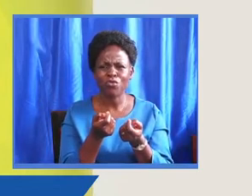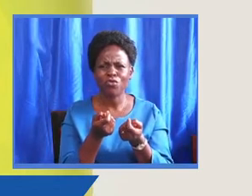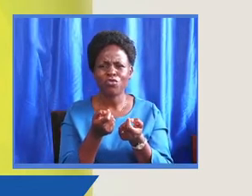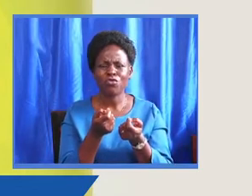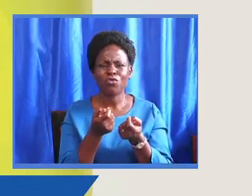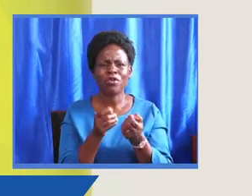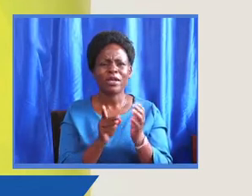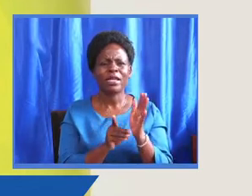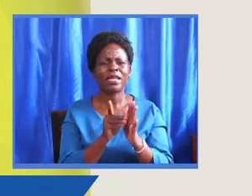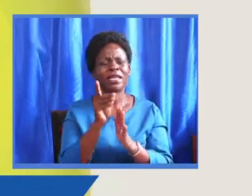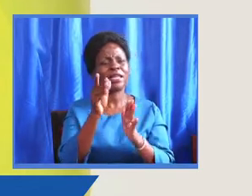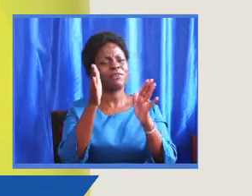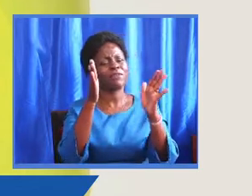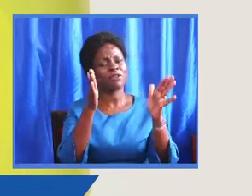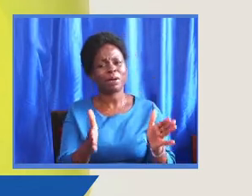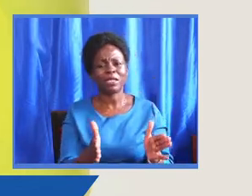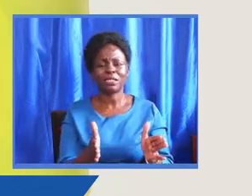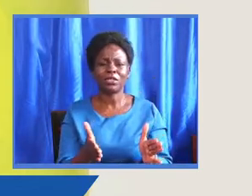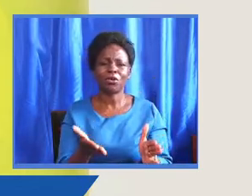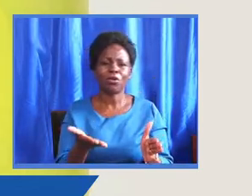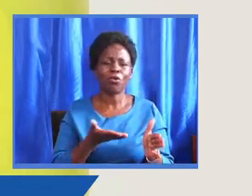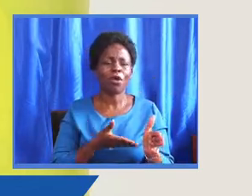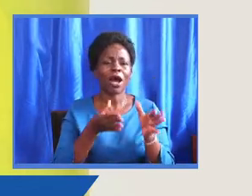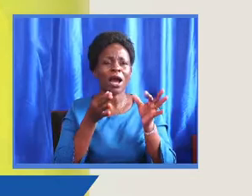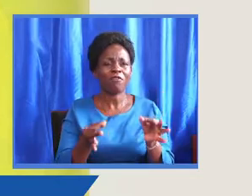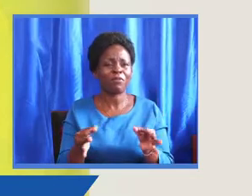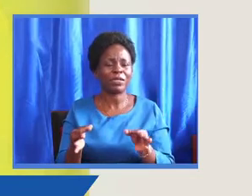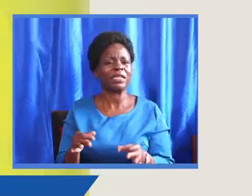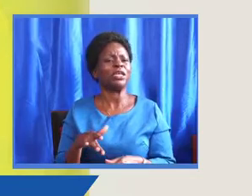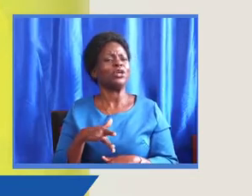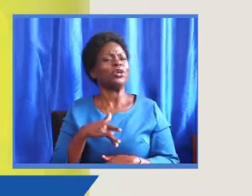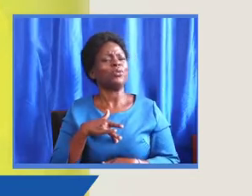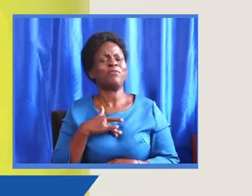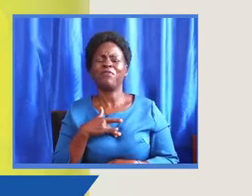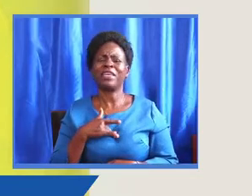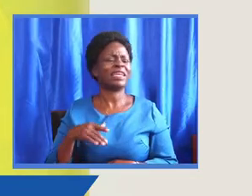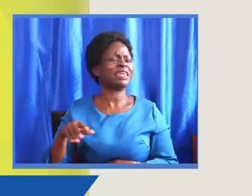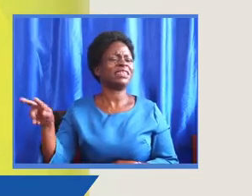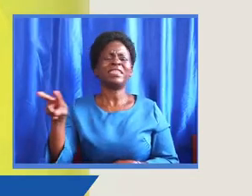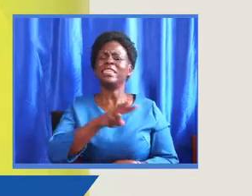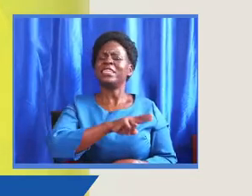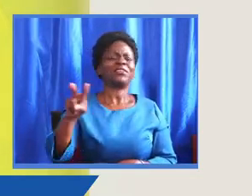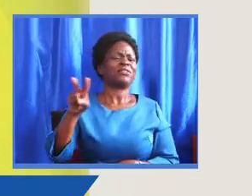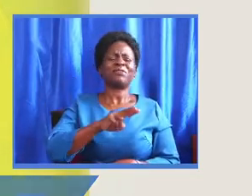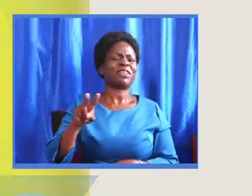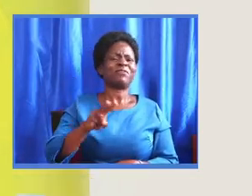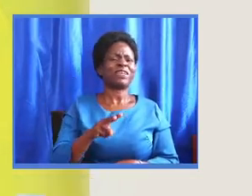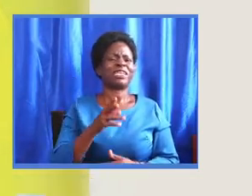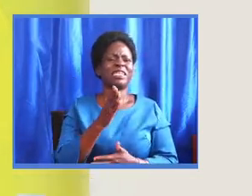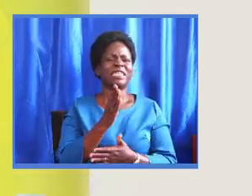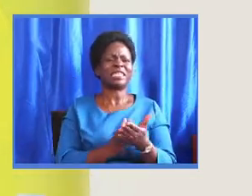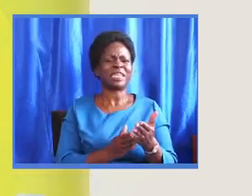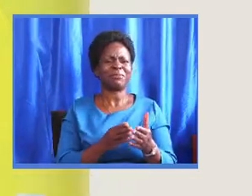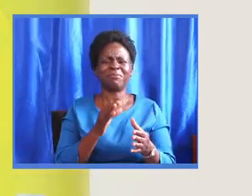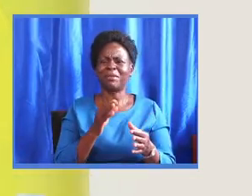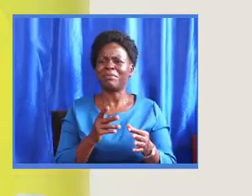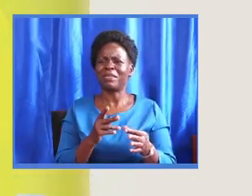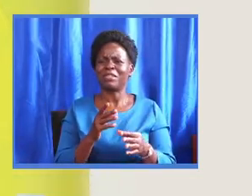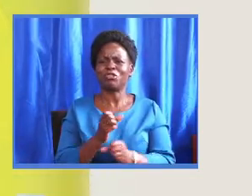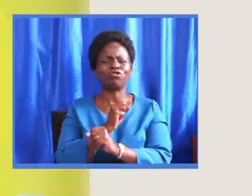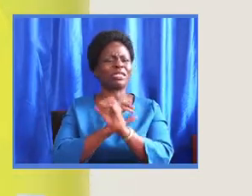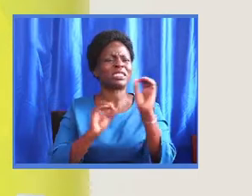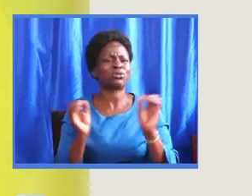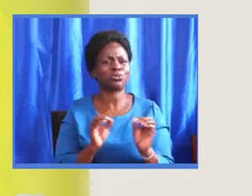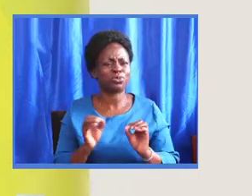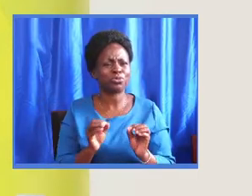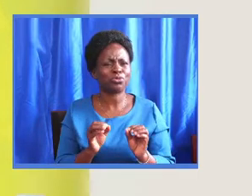who developers who have property. We feel like it's like there's some mistrust or something